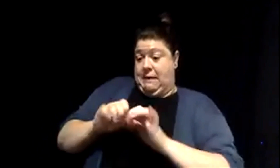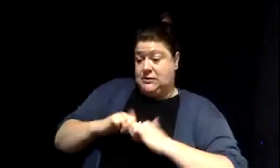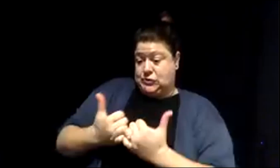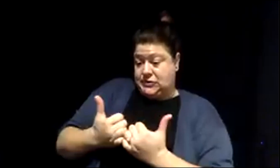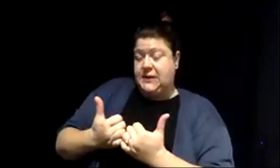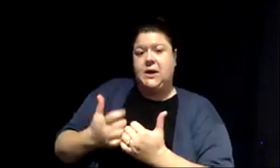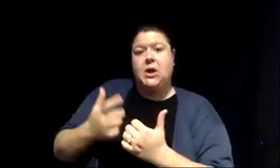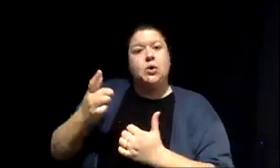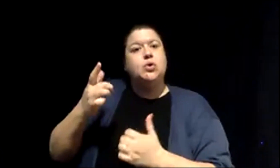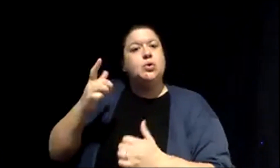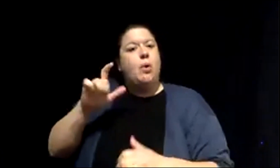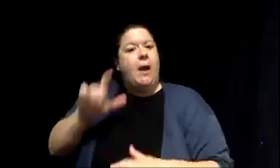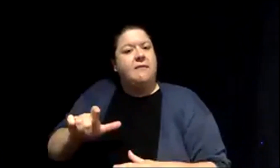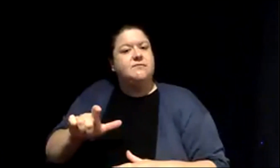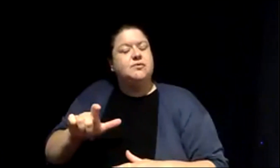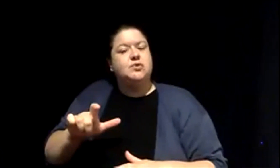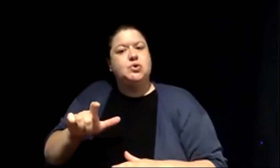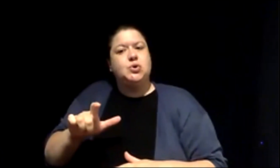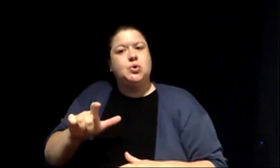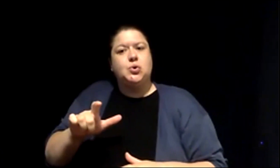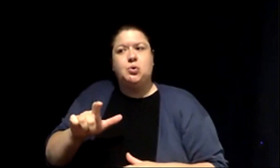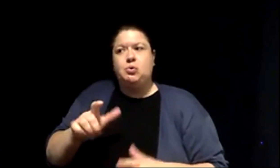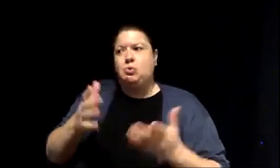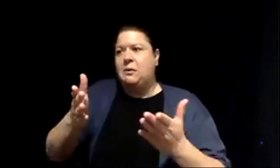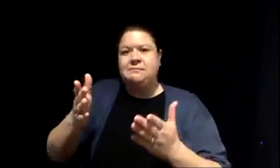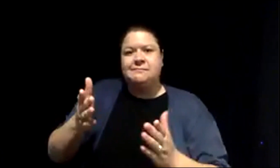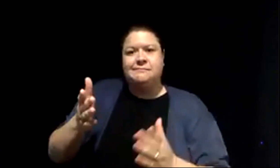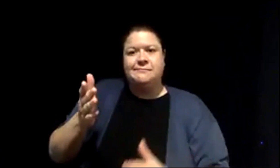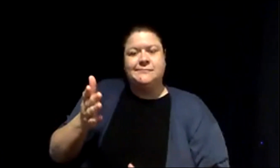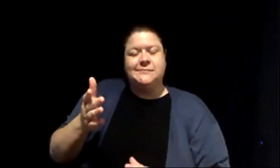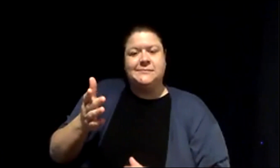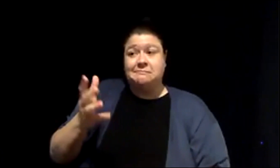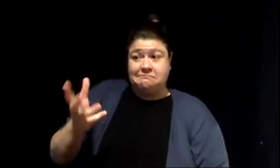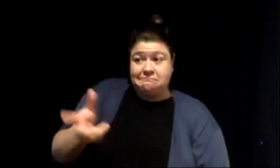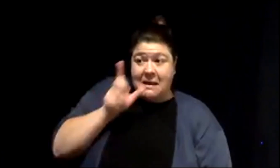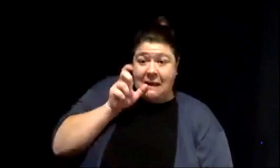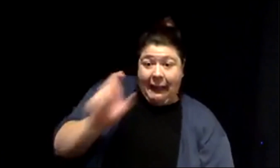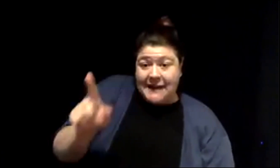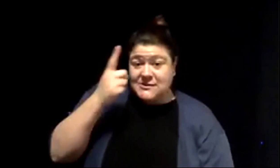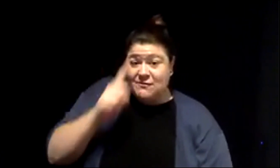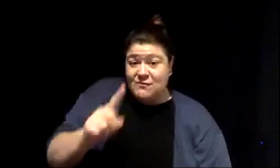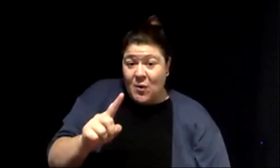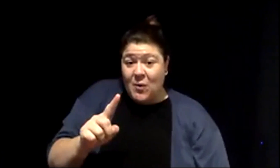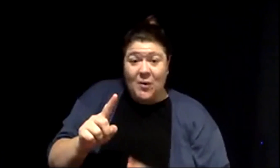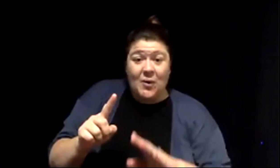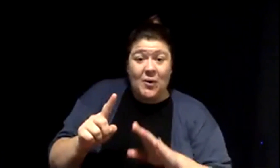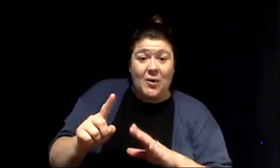you basically need to solicit business from them. And